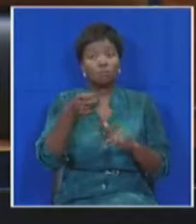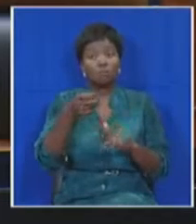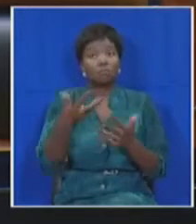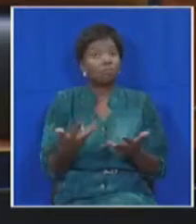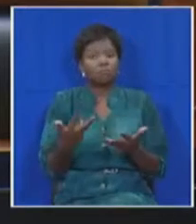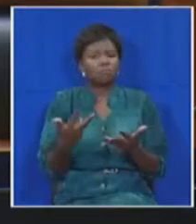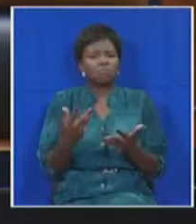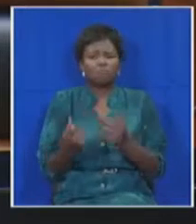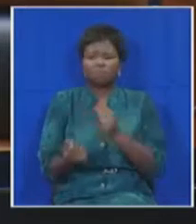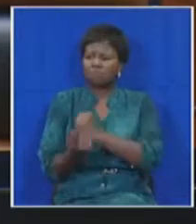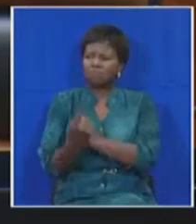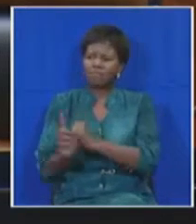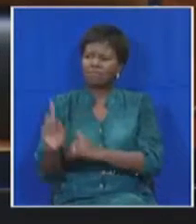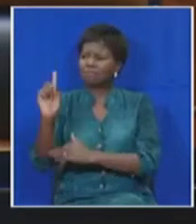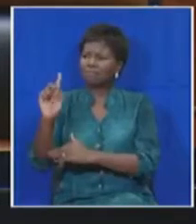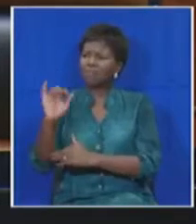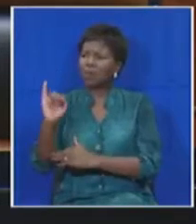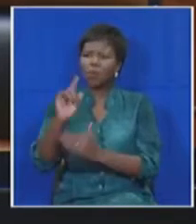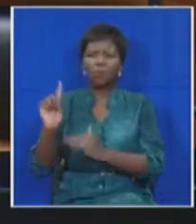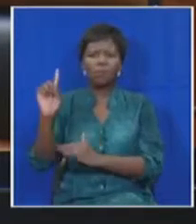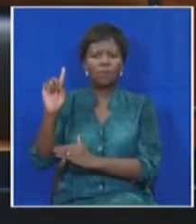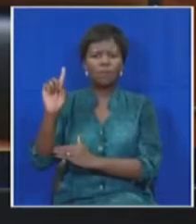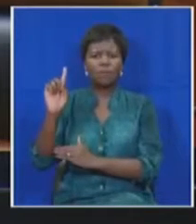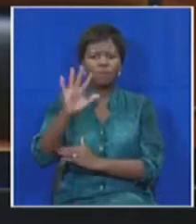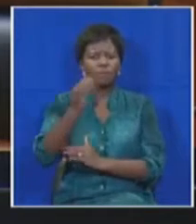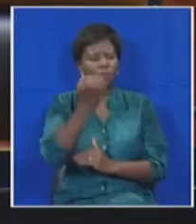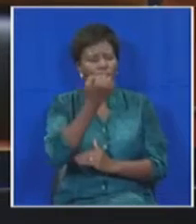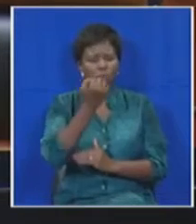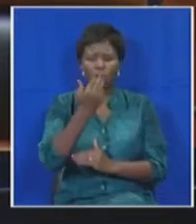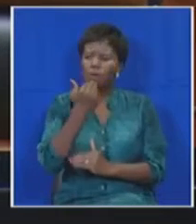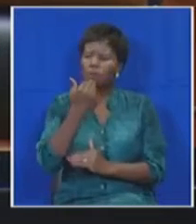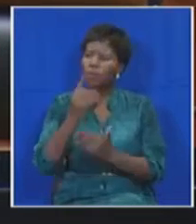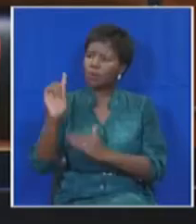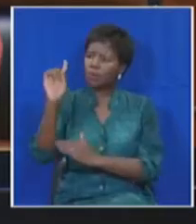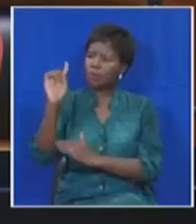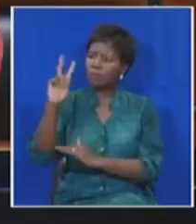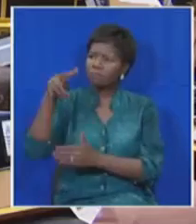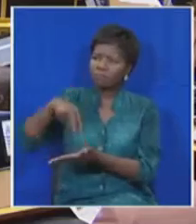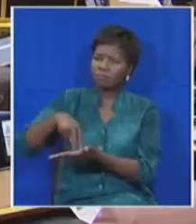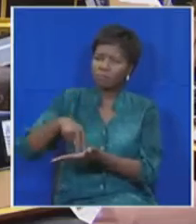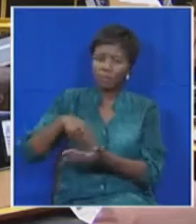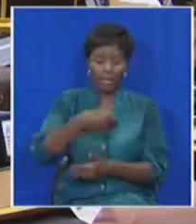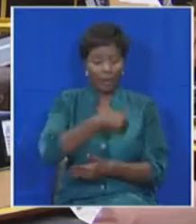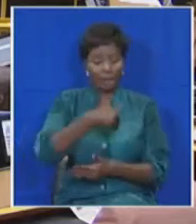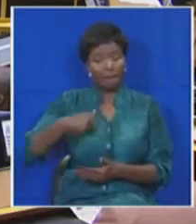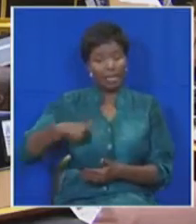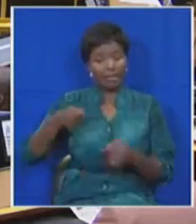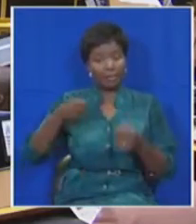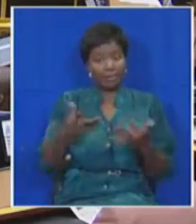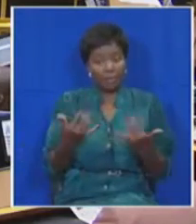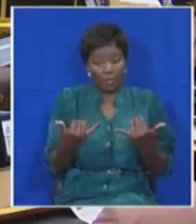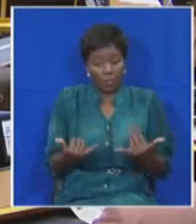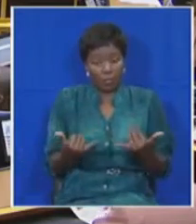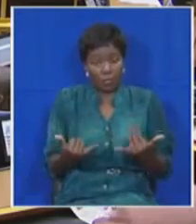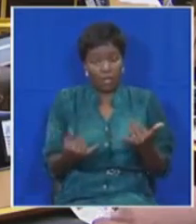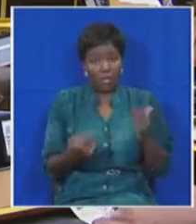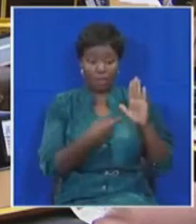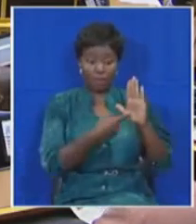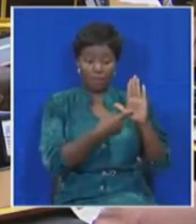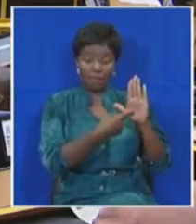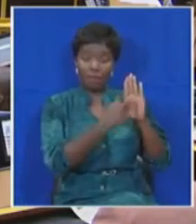Where's the point of Madam point Speaker, of order? Where? Today, we are supposed, in accordance with